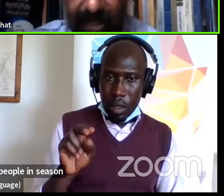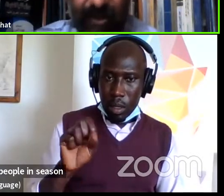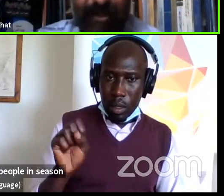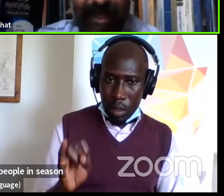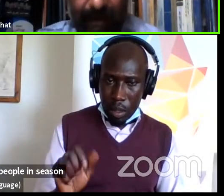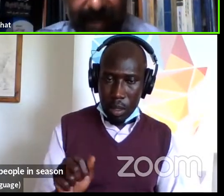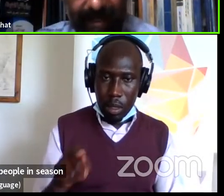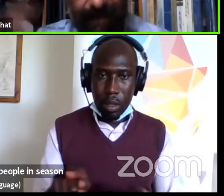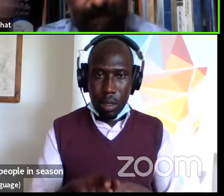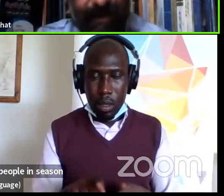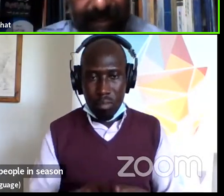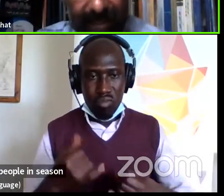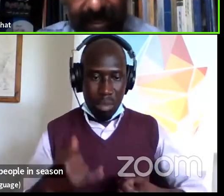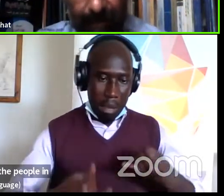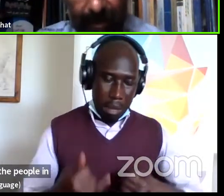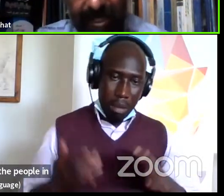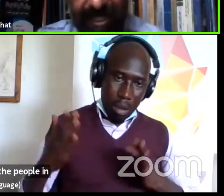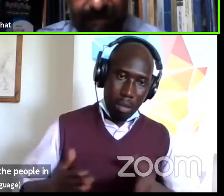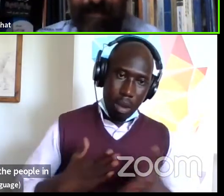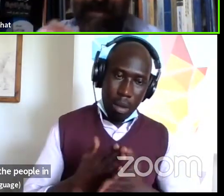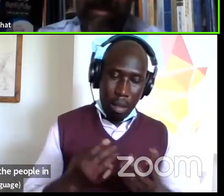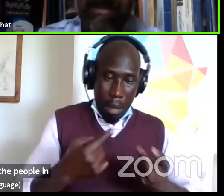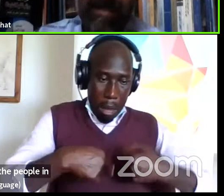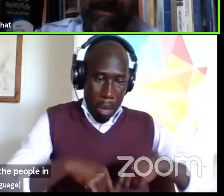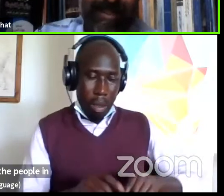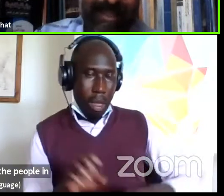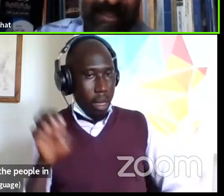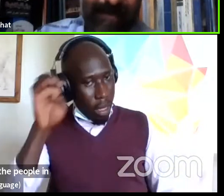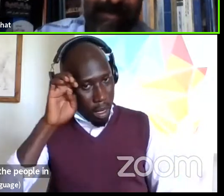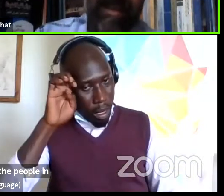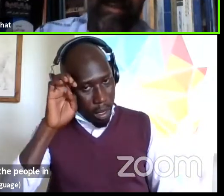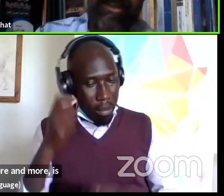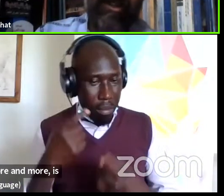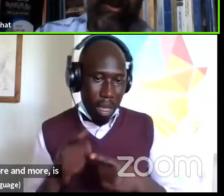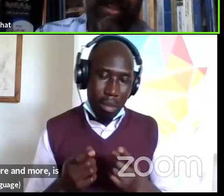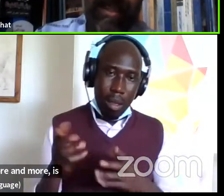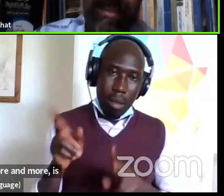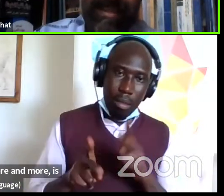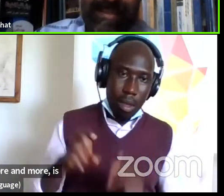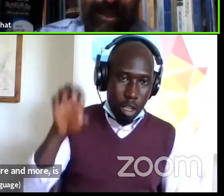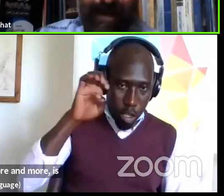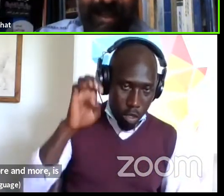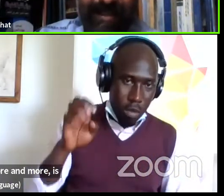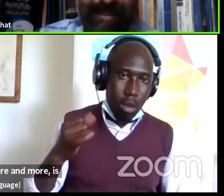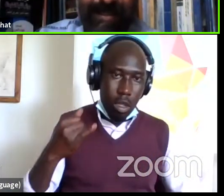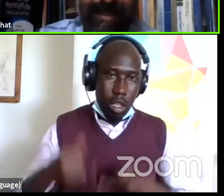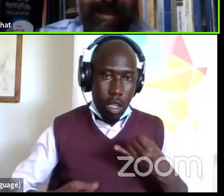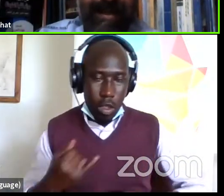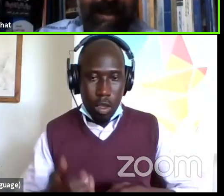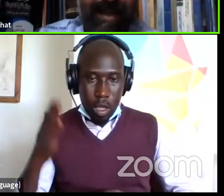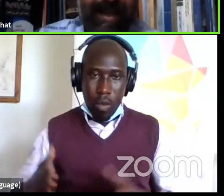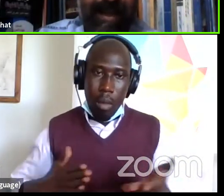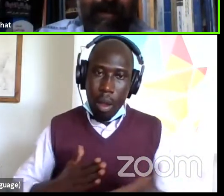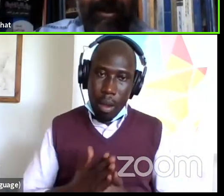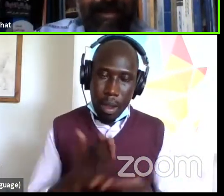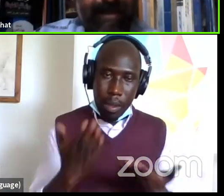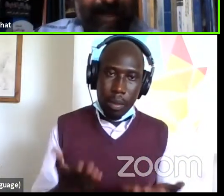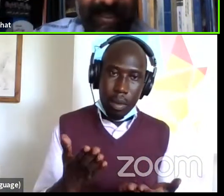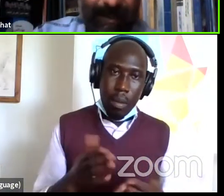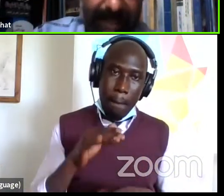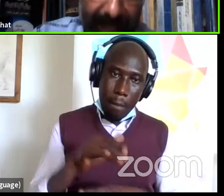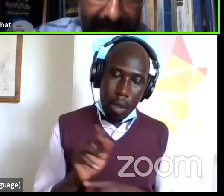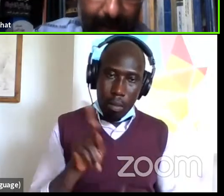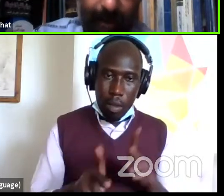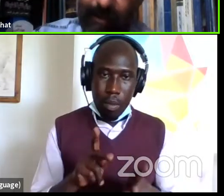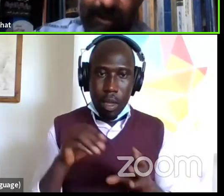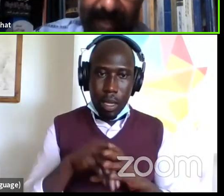Tunisia enjoy human rights more in more Egypt. Maybe the people in Egypt enjoy the human rights more the people